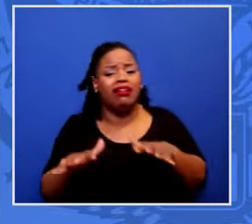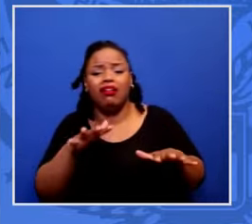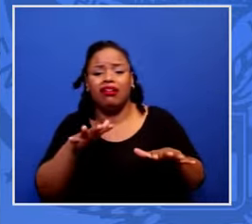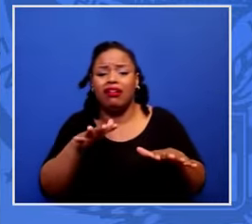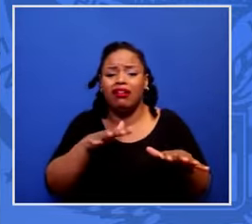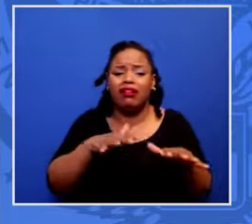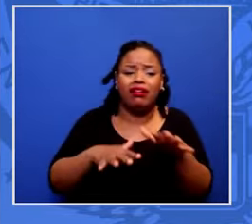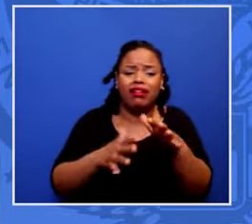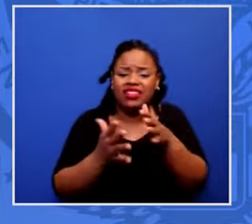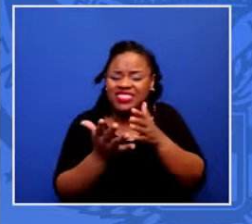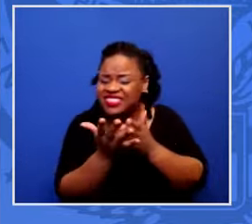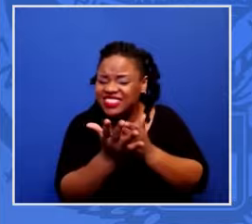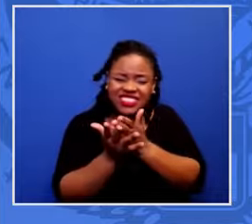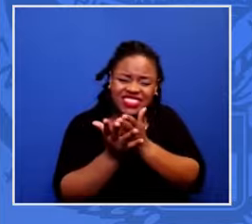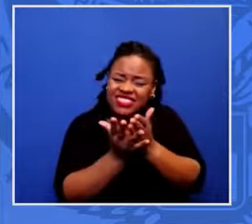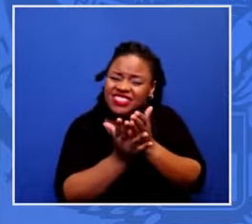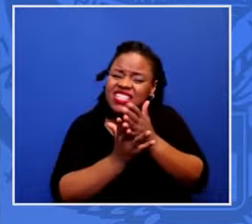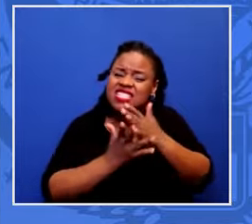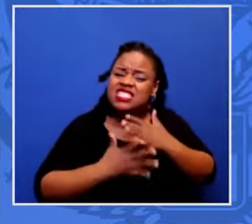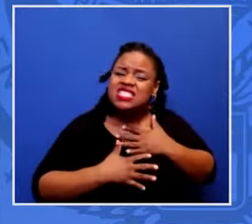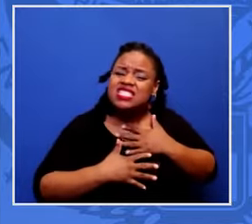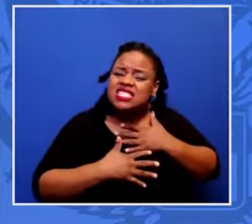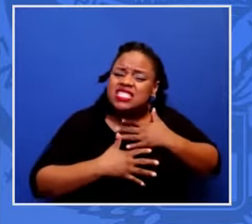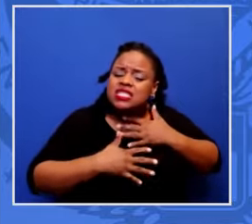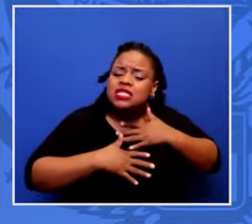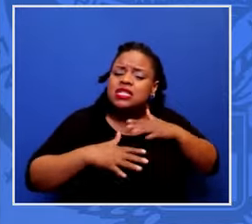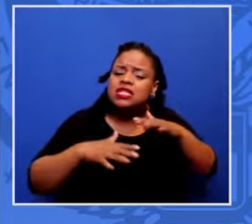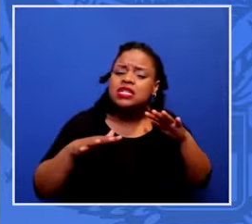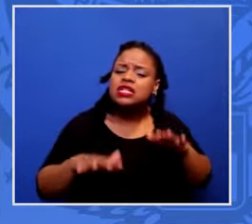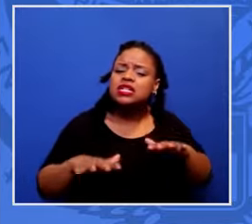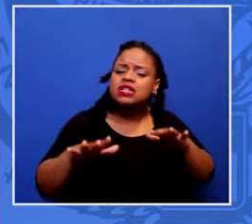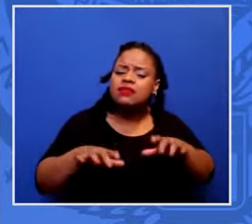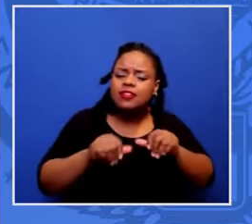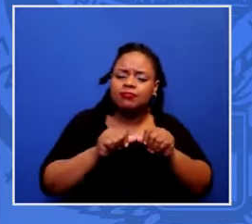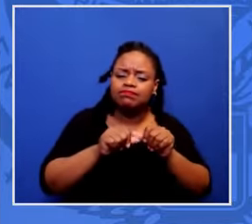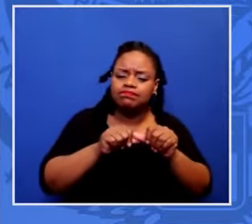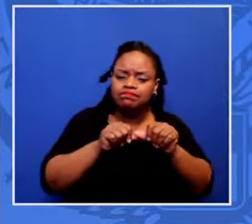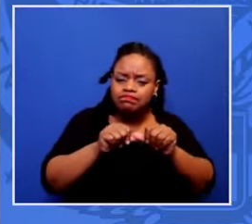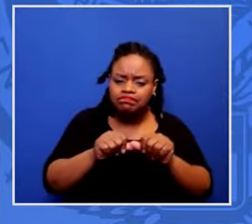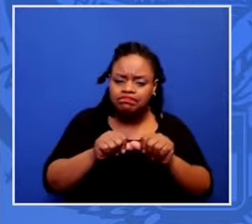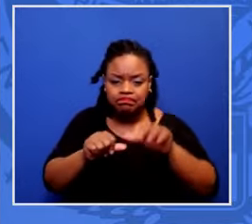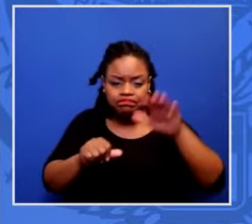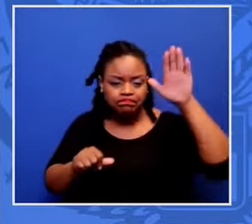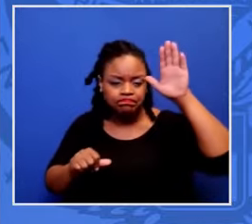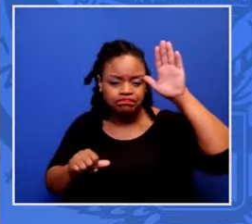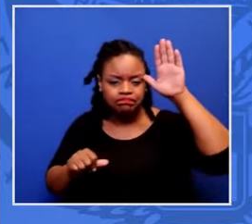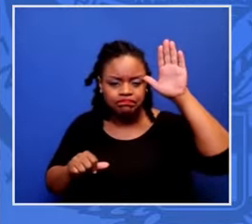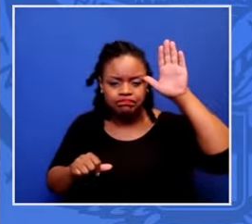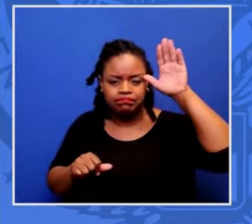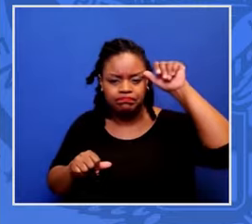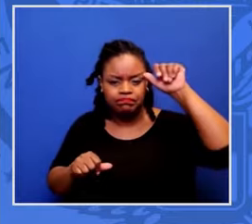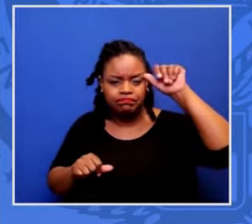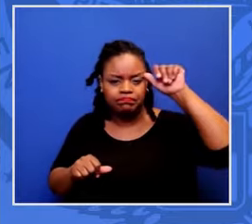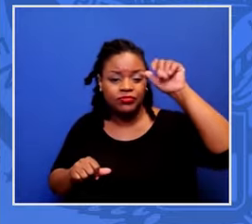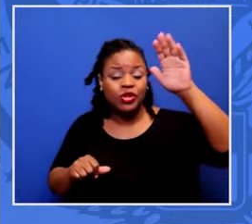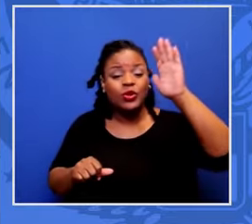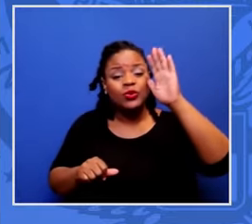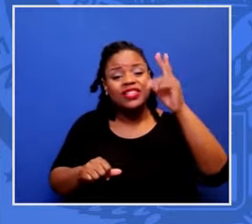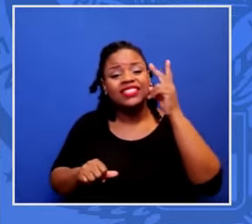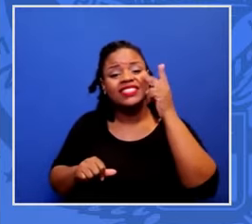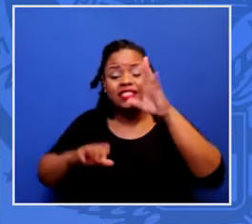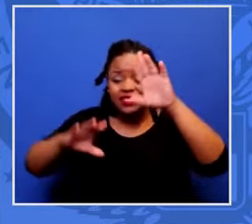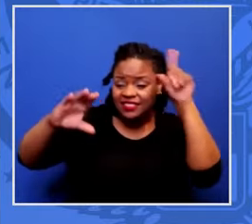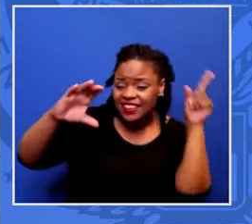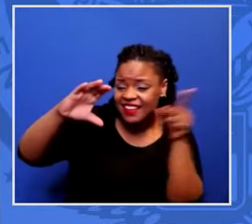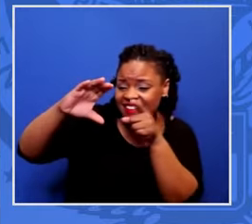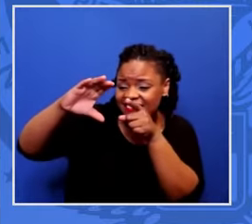calm. If you just press on, press on, press on, you gon' see there's a light at the end of